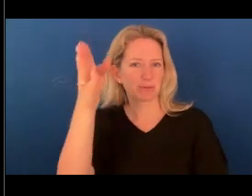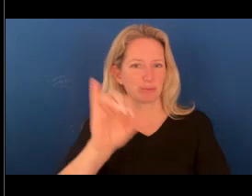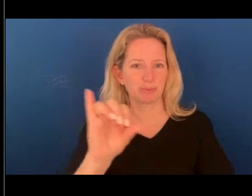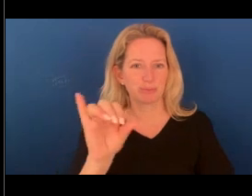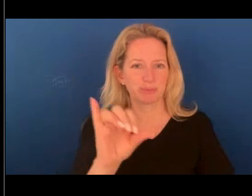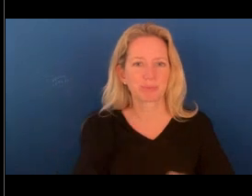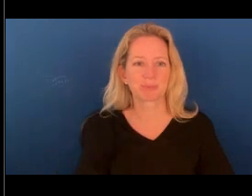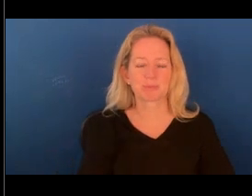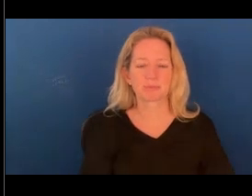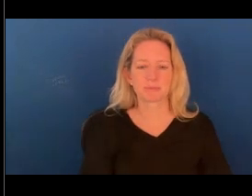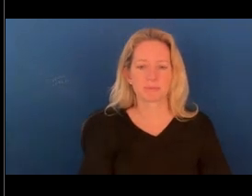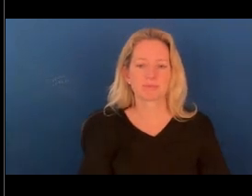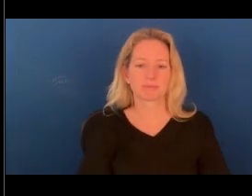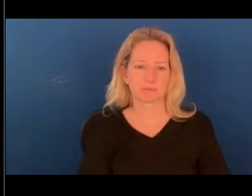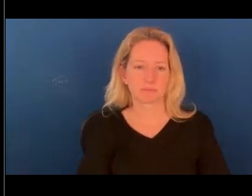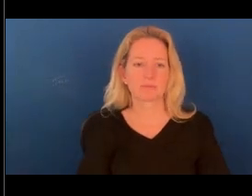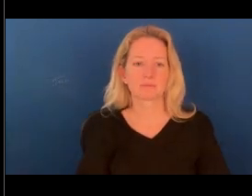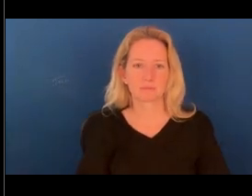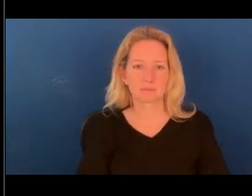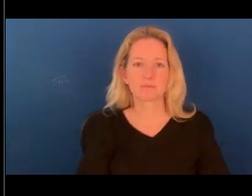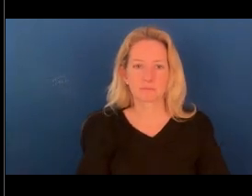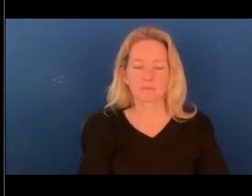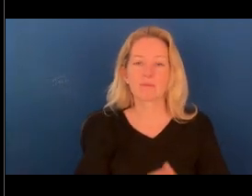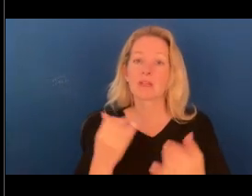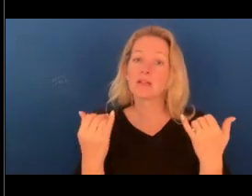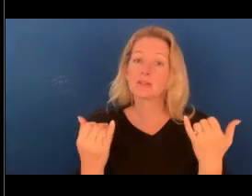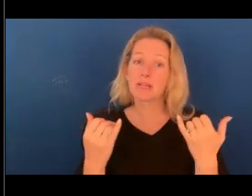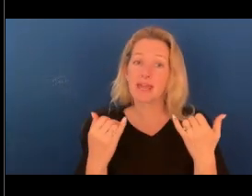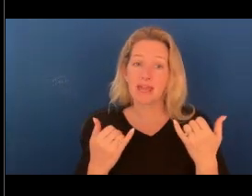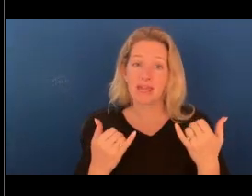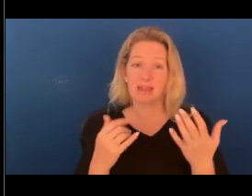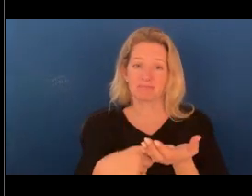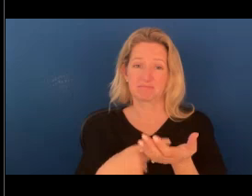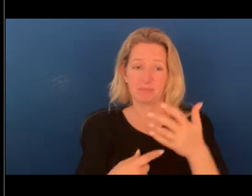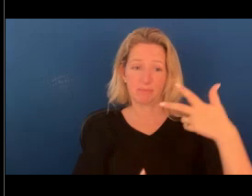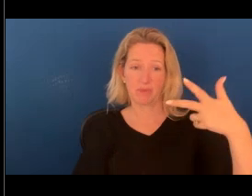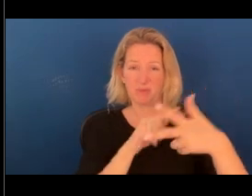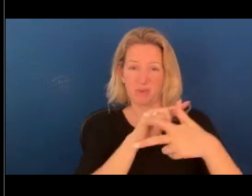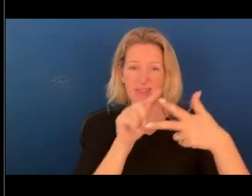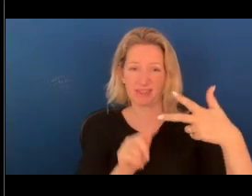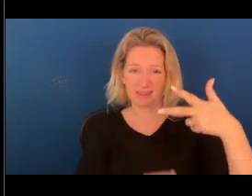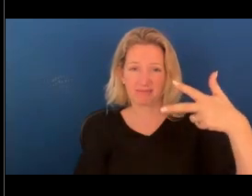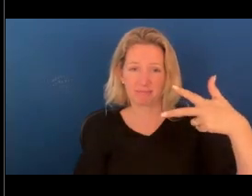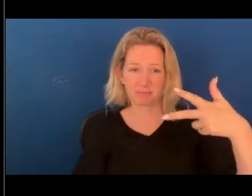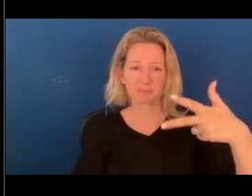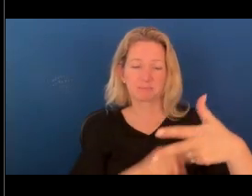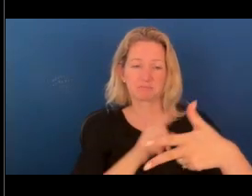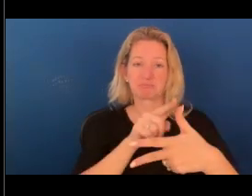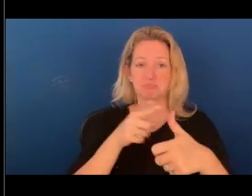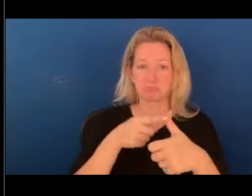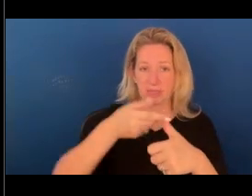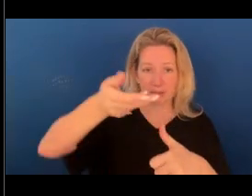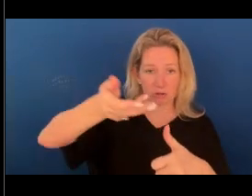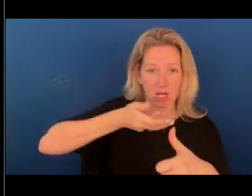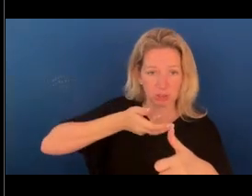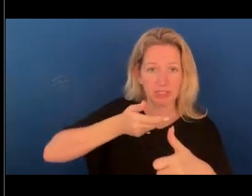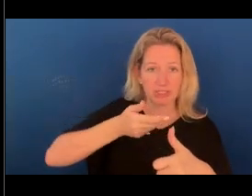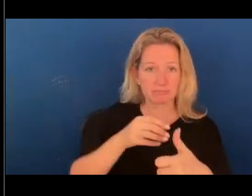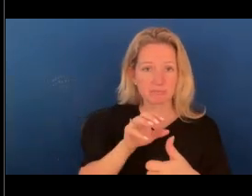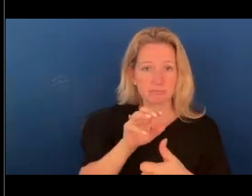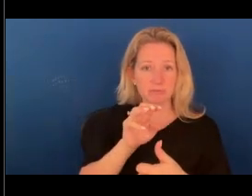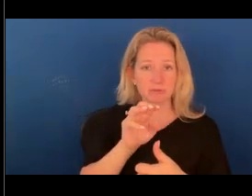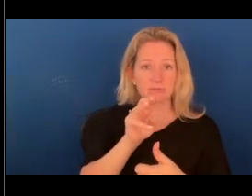please. So today I'm going to be doing three things. One, providing an introduction to the Marine Debris